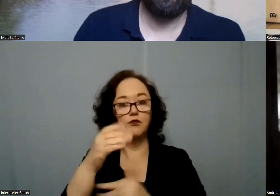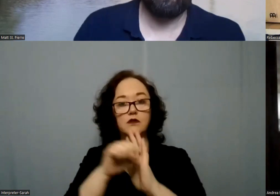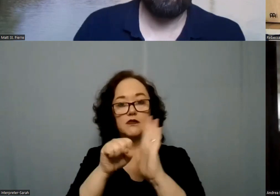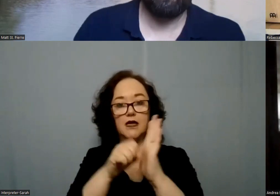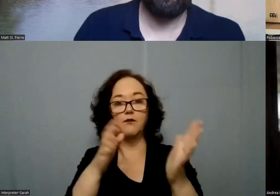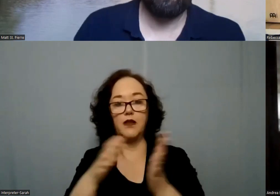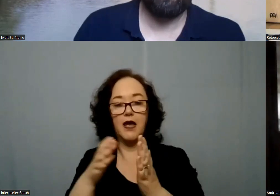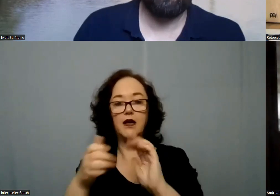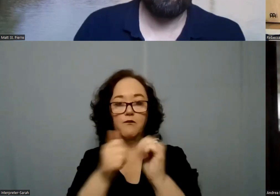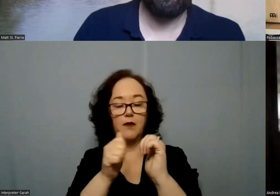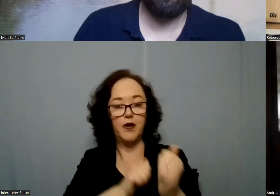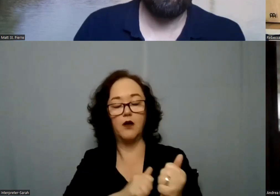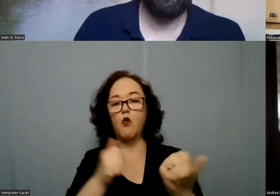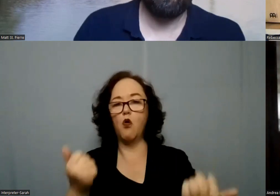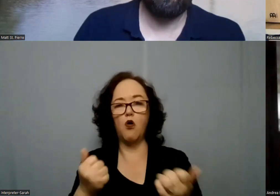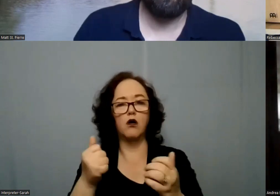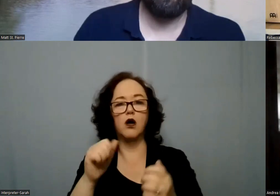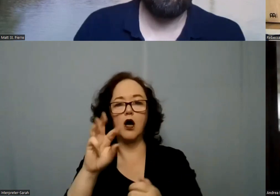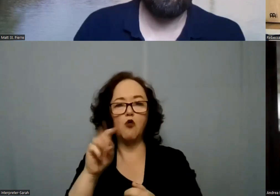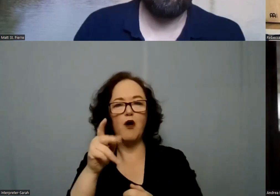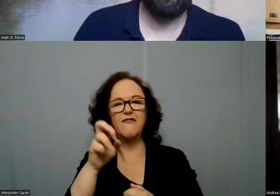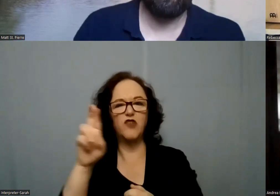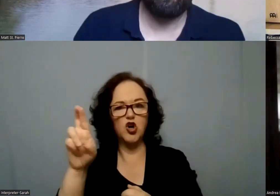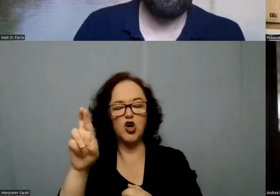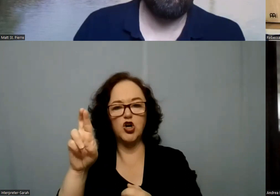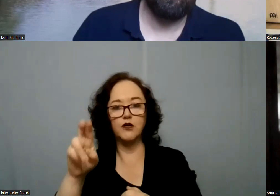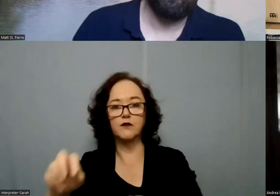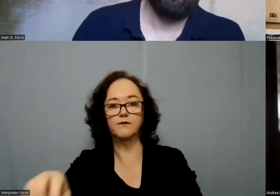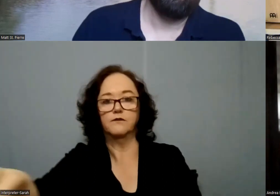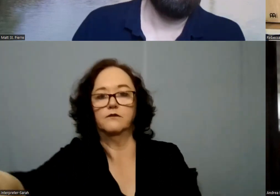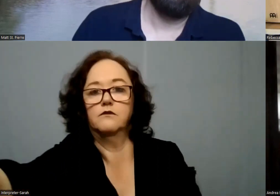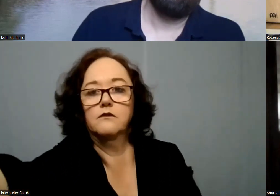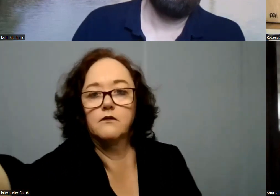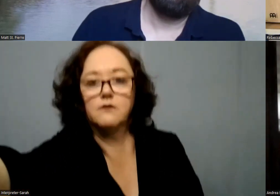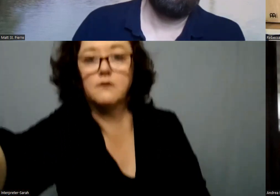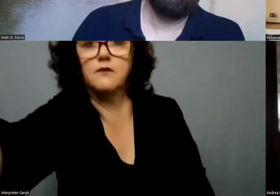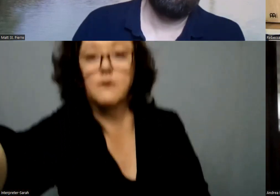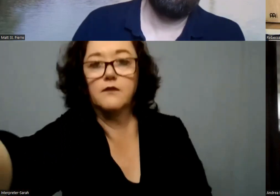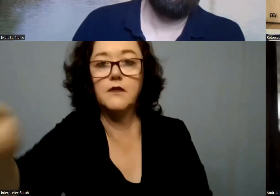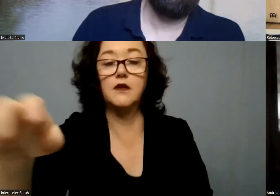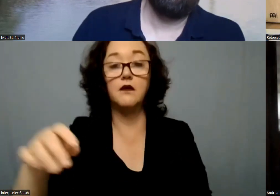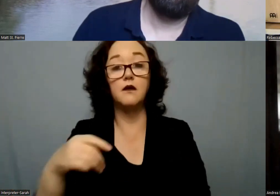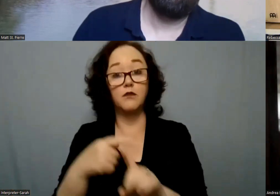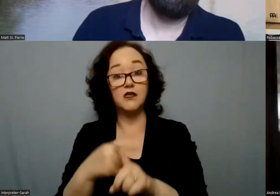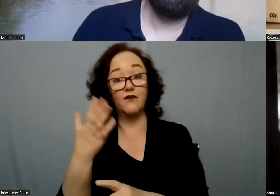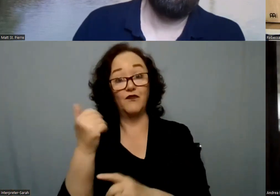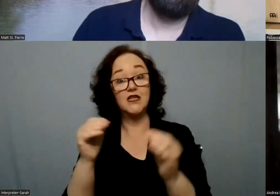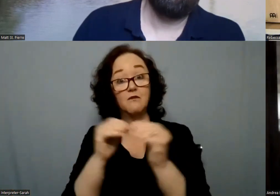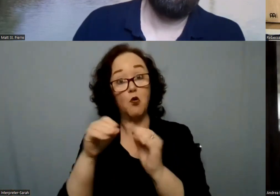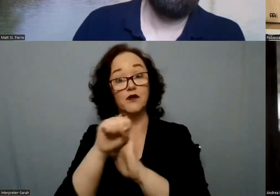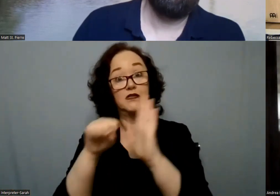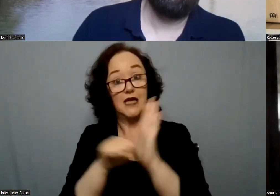through a waiver, as Texas has done. And there are 15 plus more states that are planning